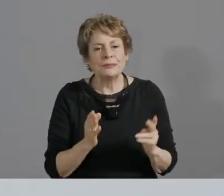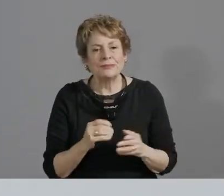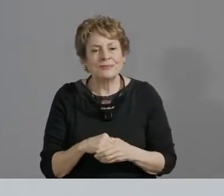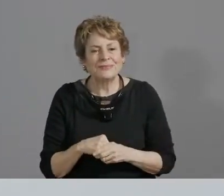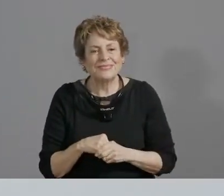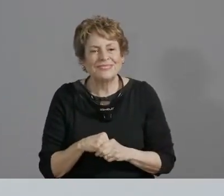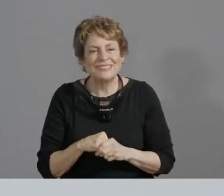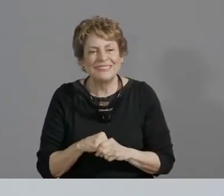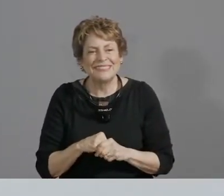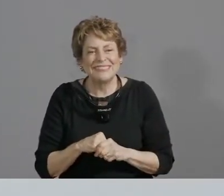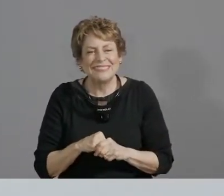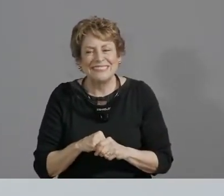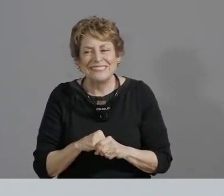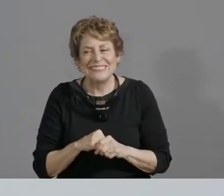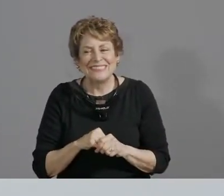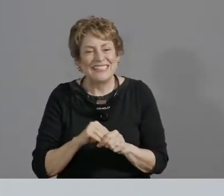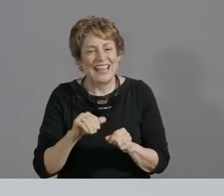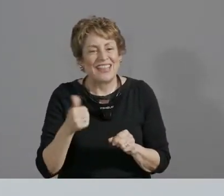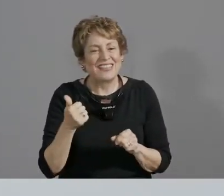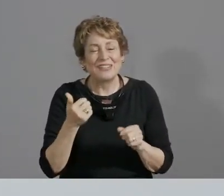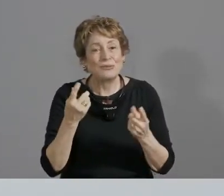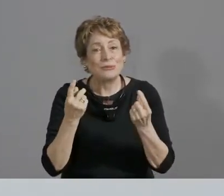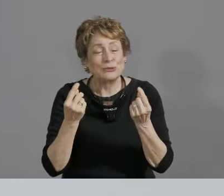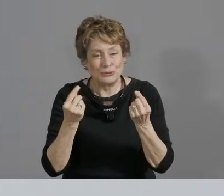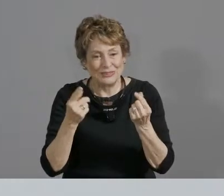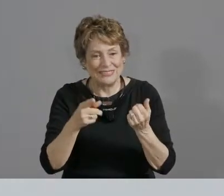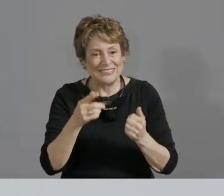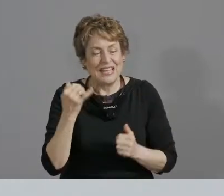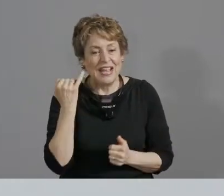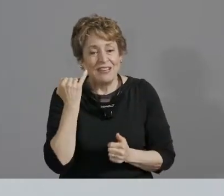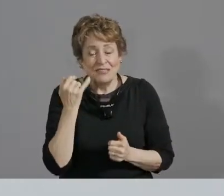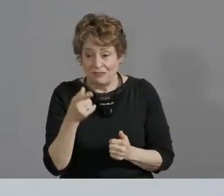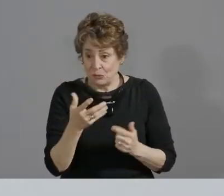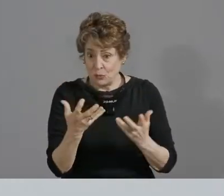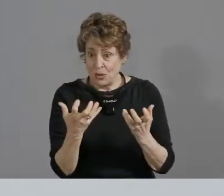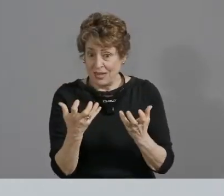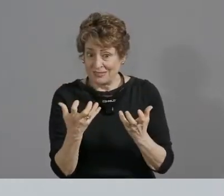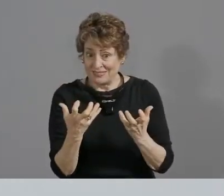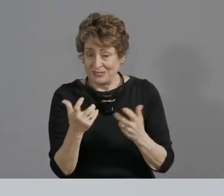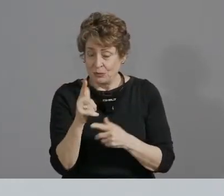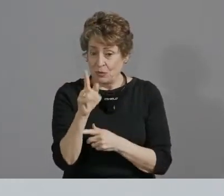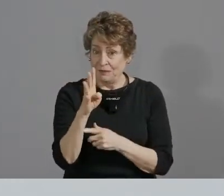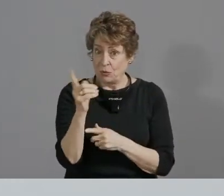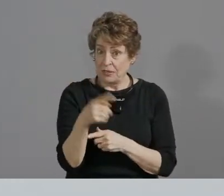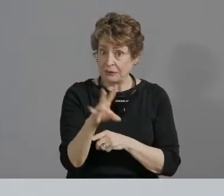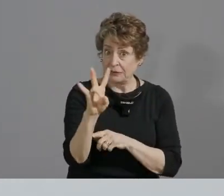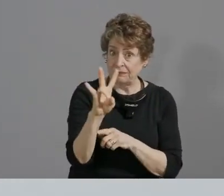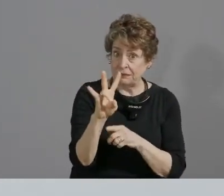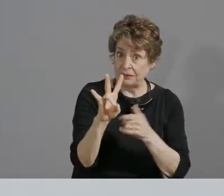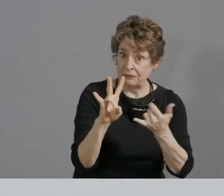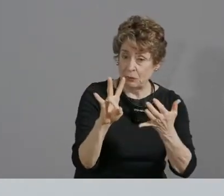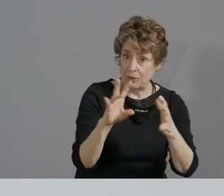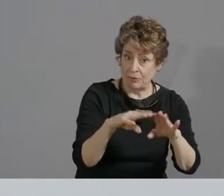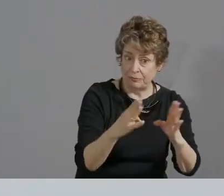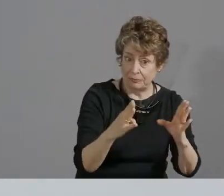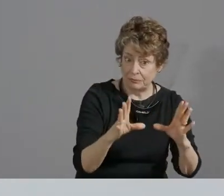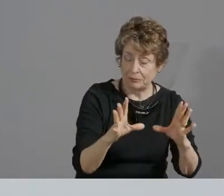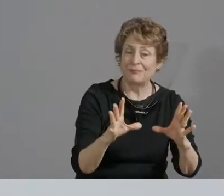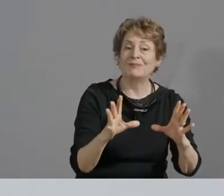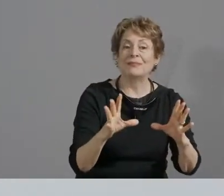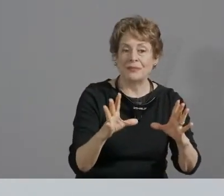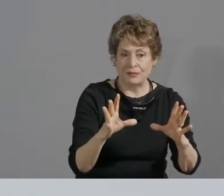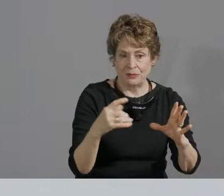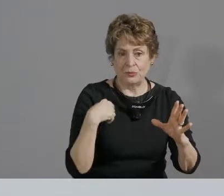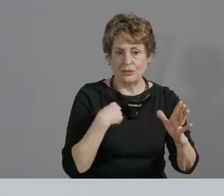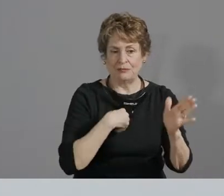we're looking to do potentially, if people want to go to the 24/7, is looking at partnerships so that we